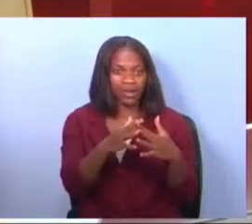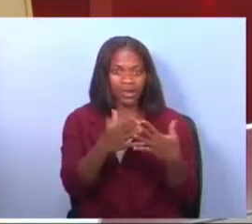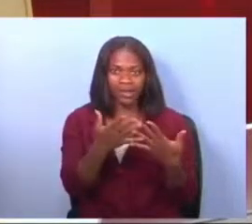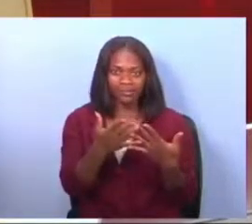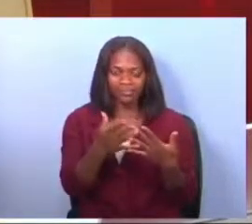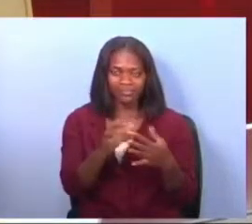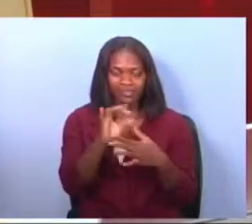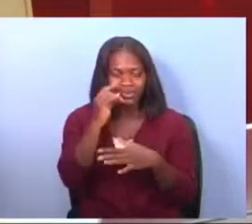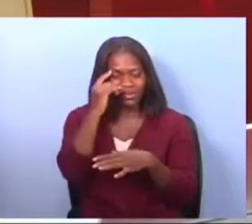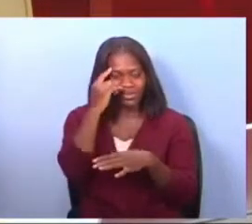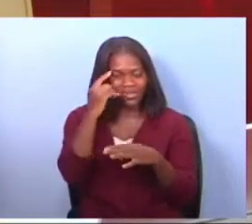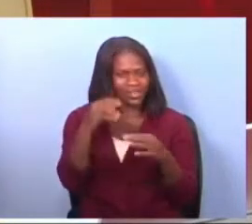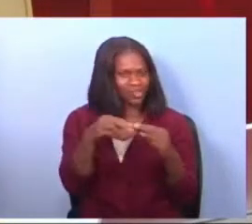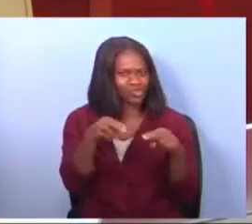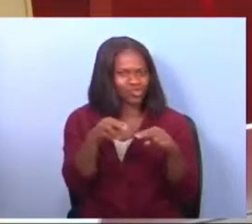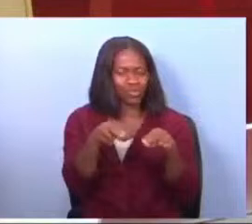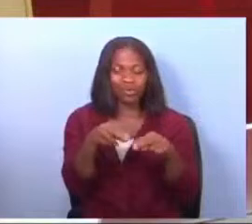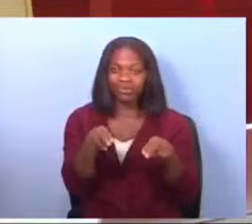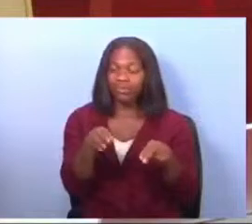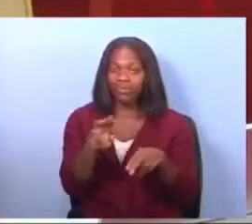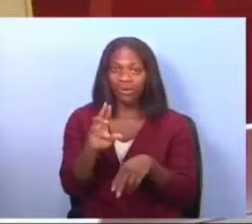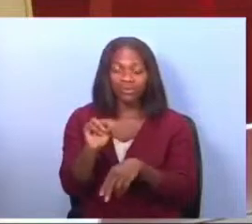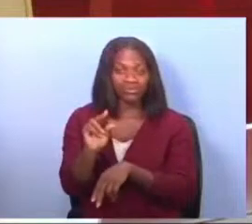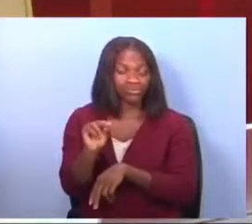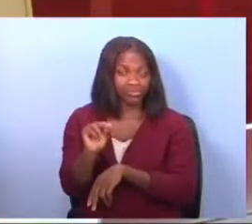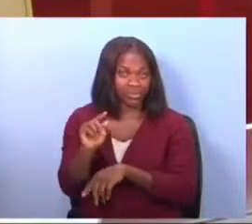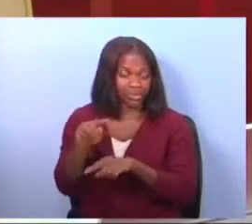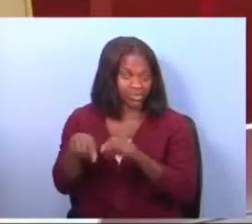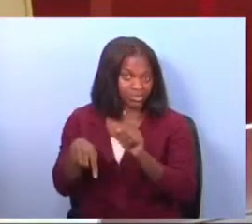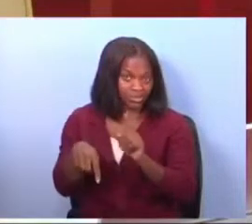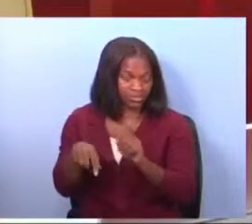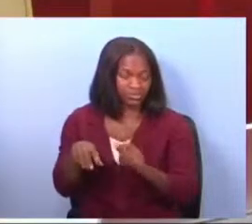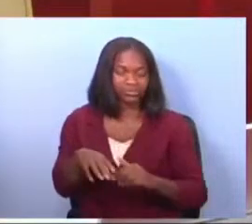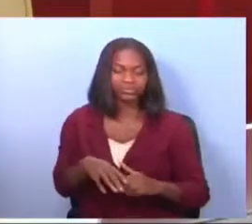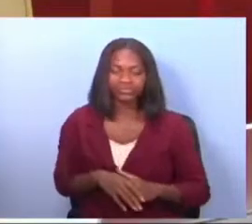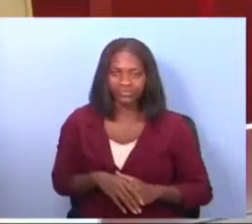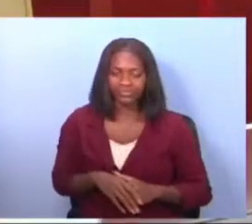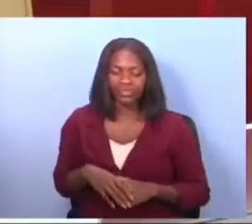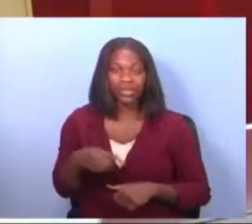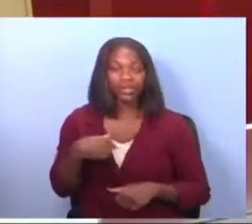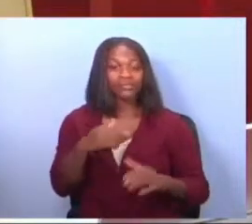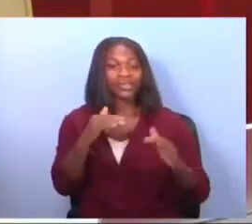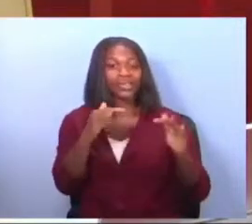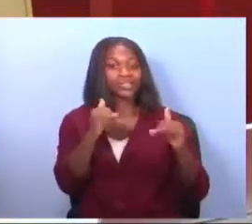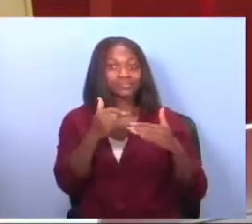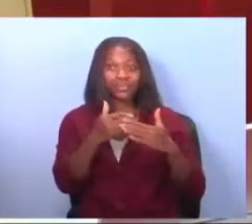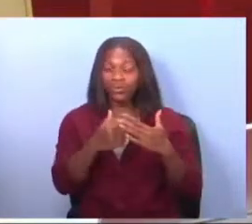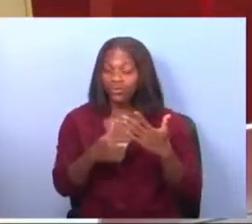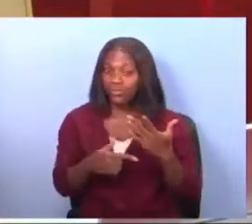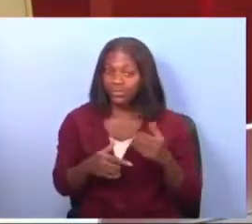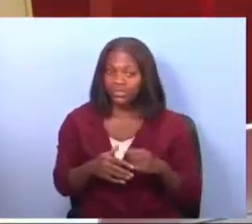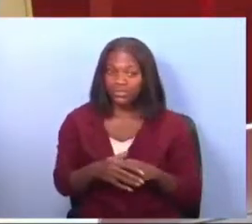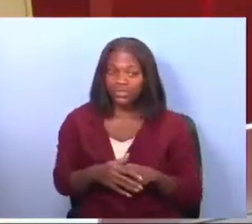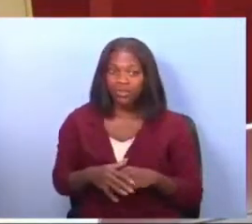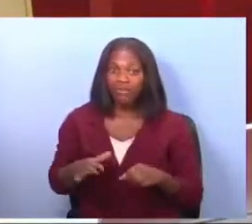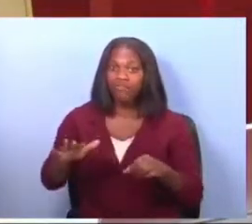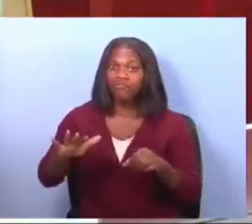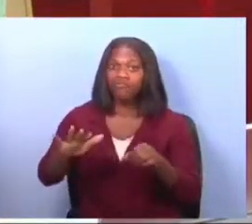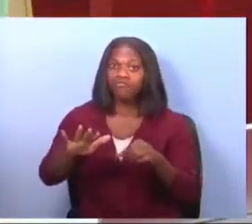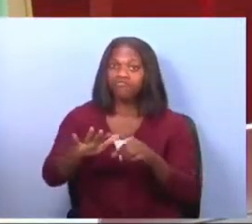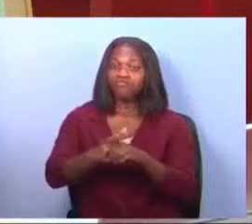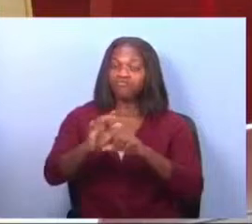ordinary. As ordinary, no. And therefore, I expected that the full